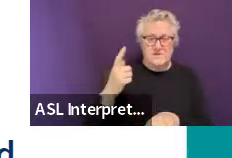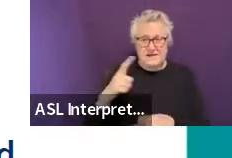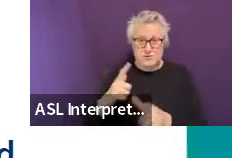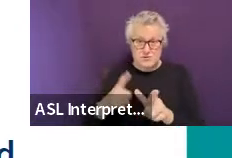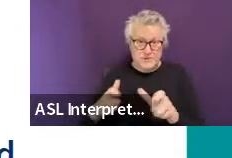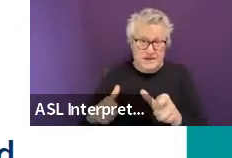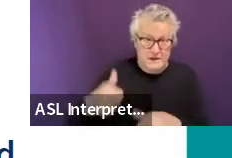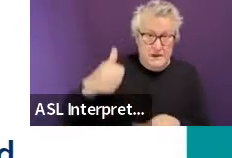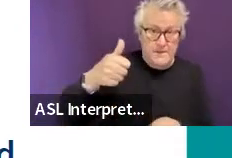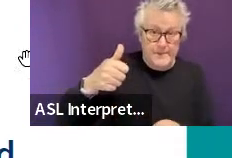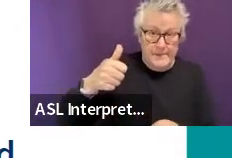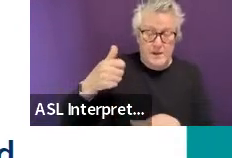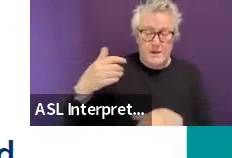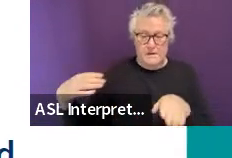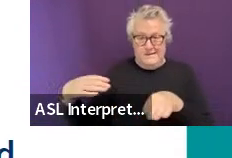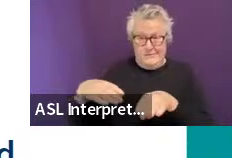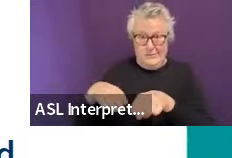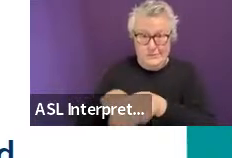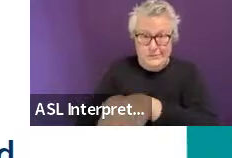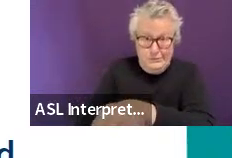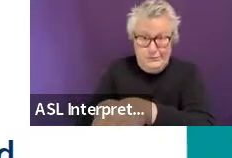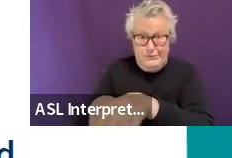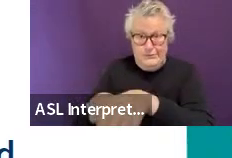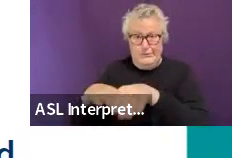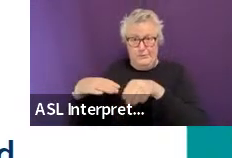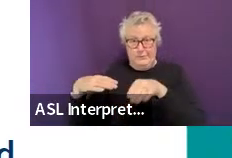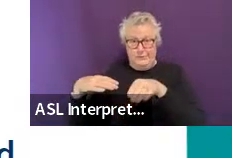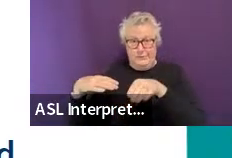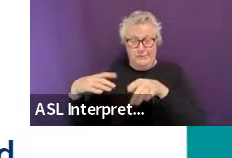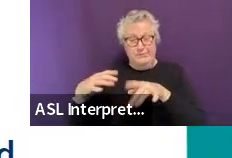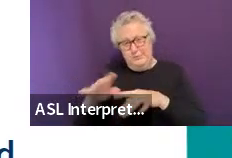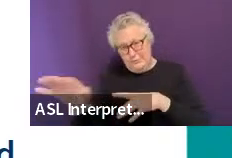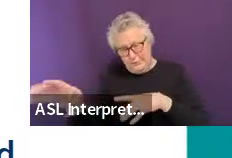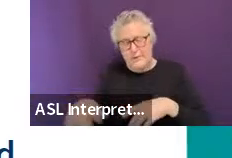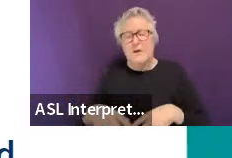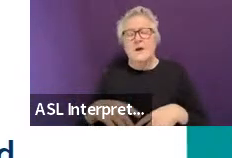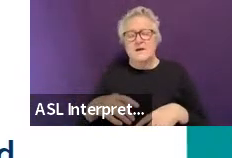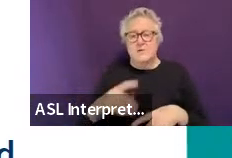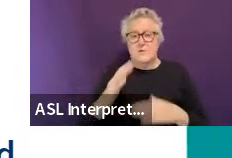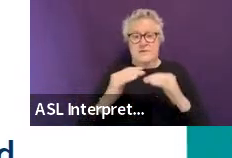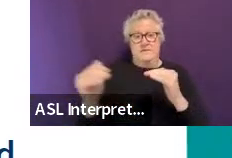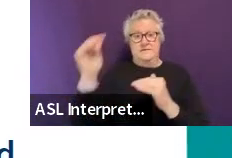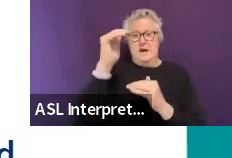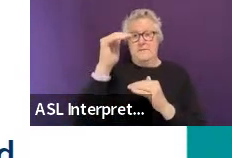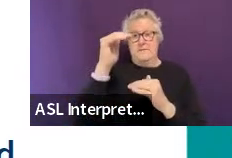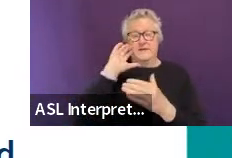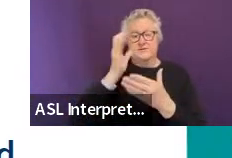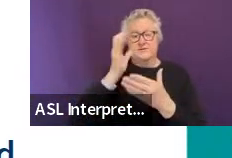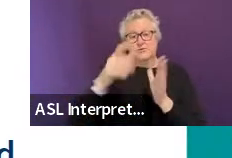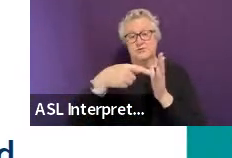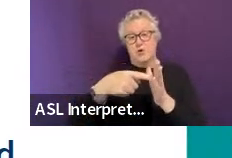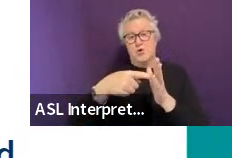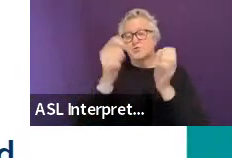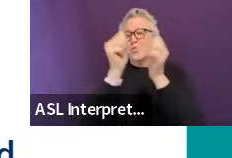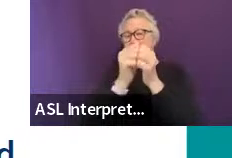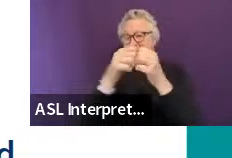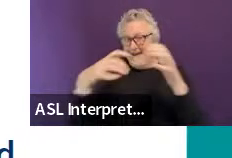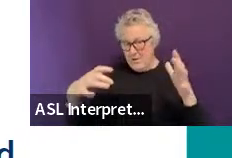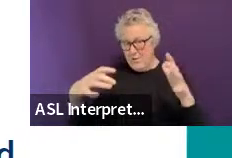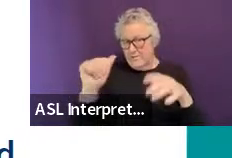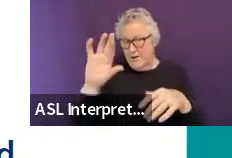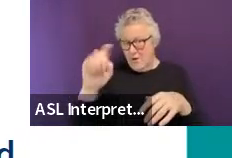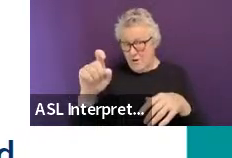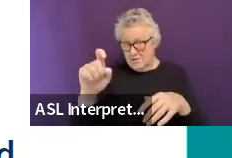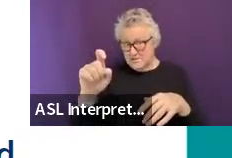type of thing occurs at the diverging point. So that a top example shows you without auxiliary lanes. We have a section on the bottom that shows you